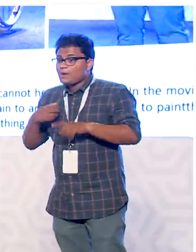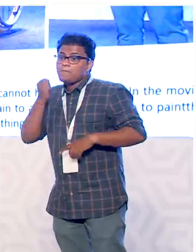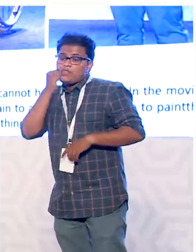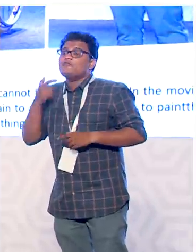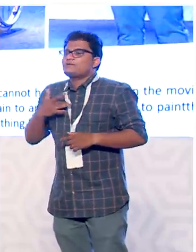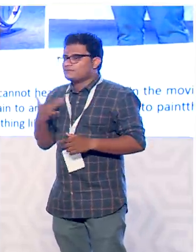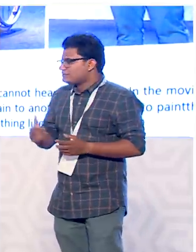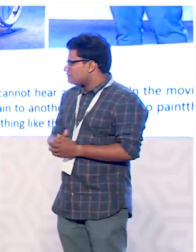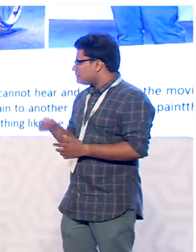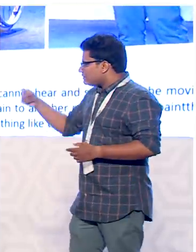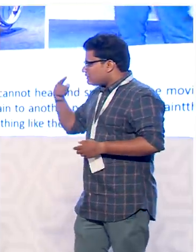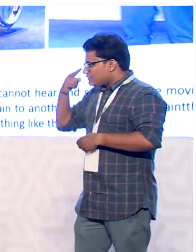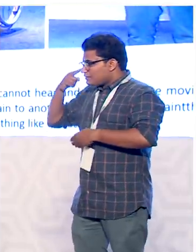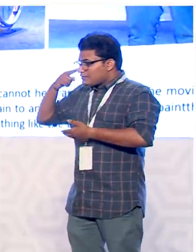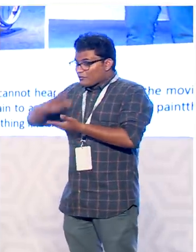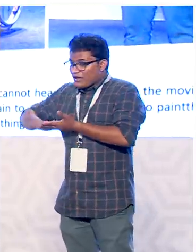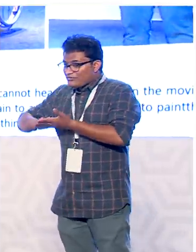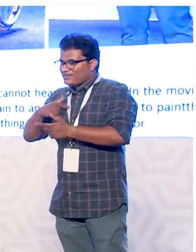When I acted as a wife to Nageshwar Rao.